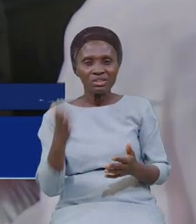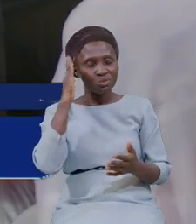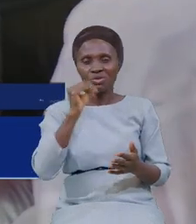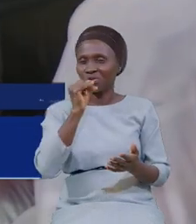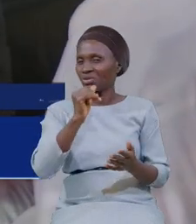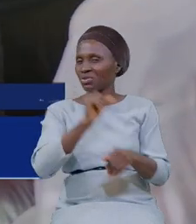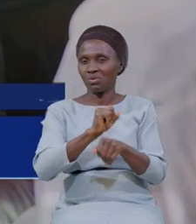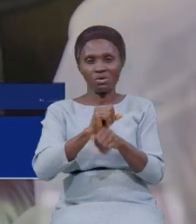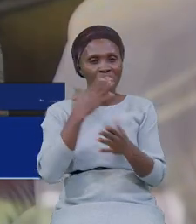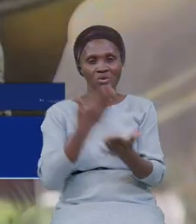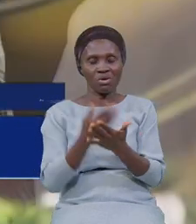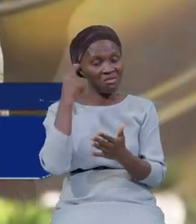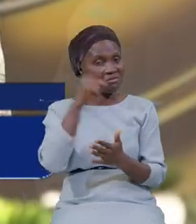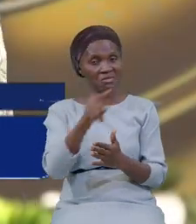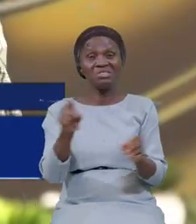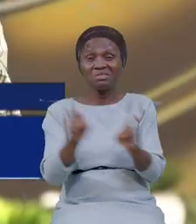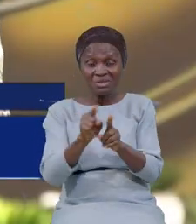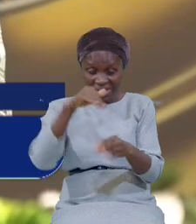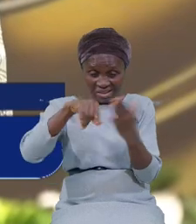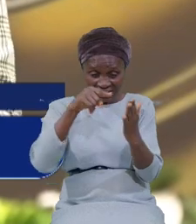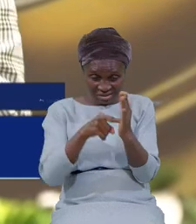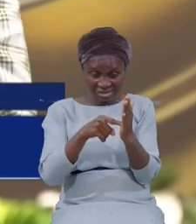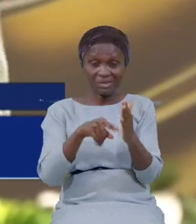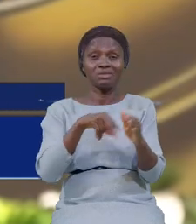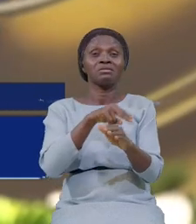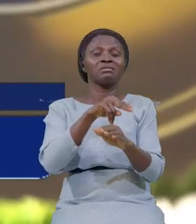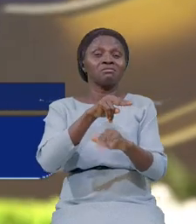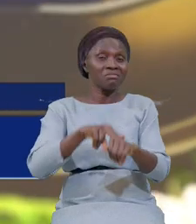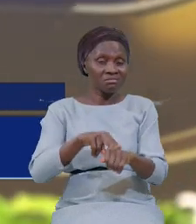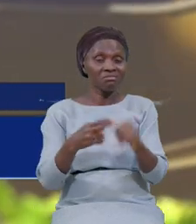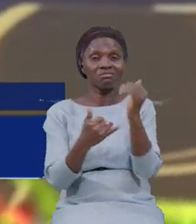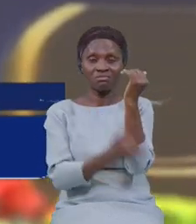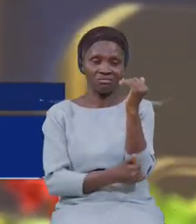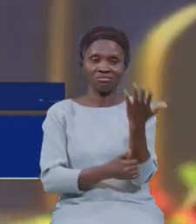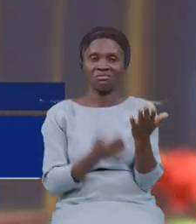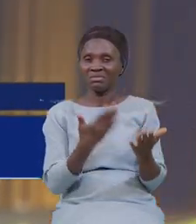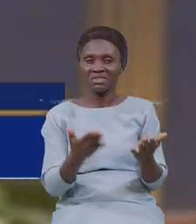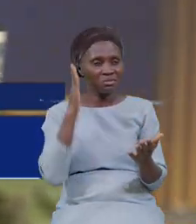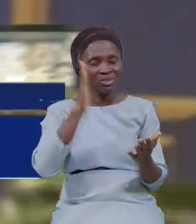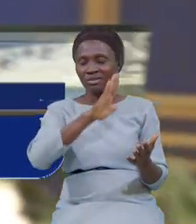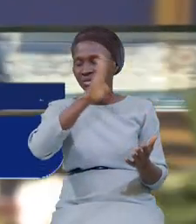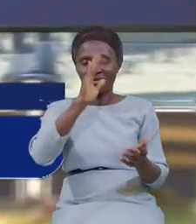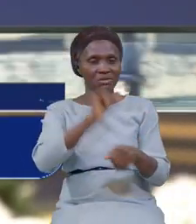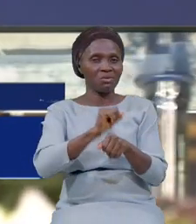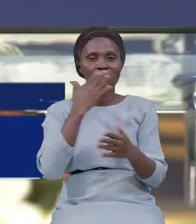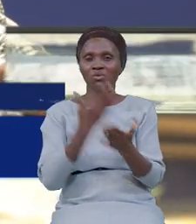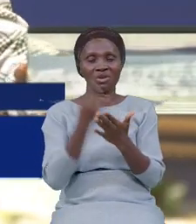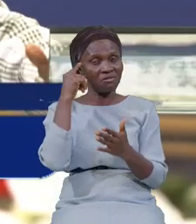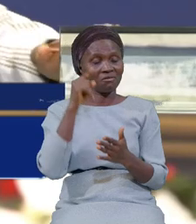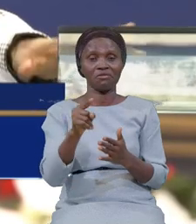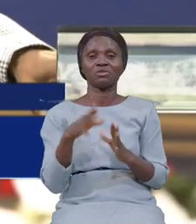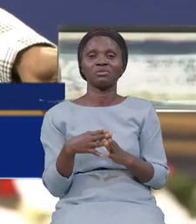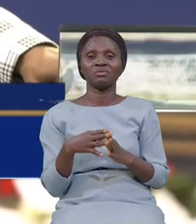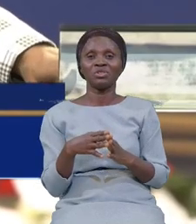our country, things will never work. And you know, when you say that, you will have your